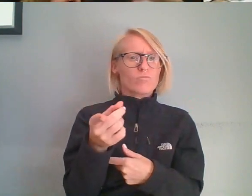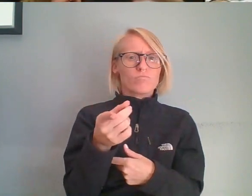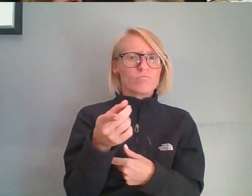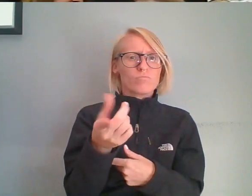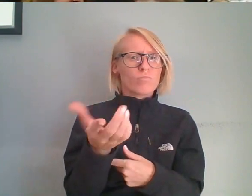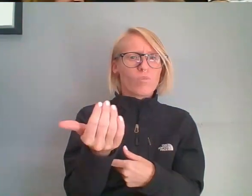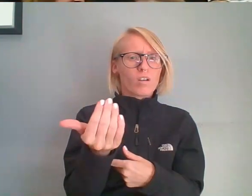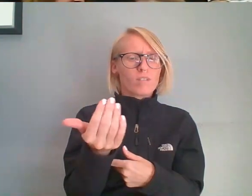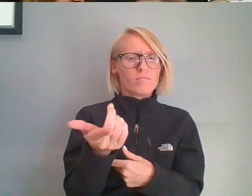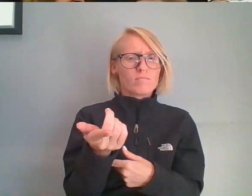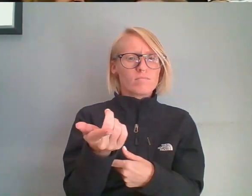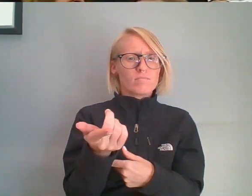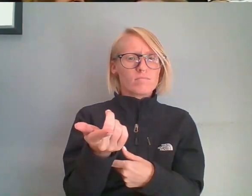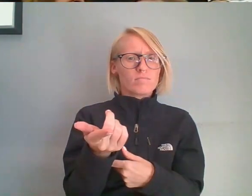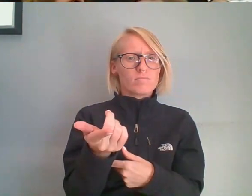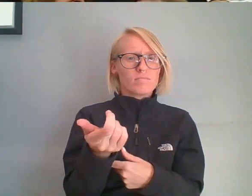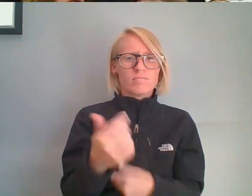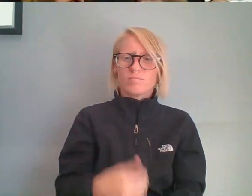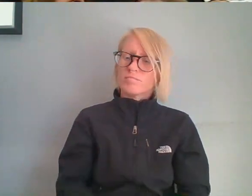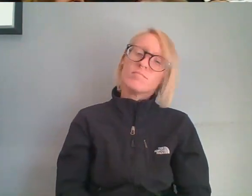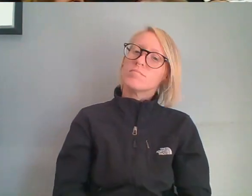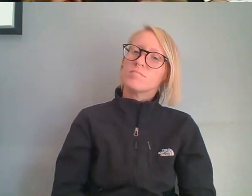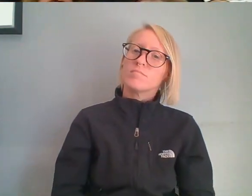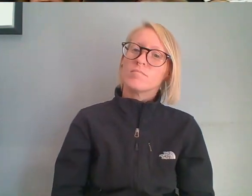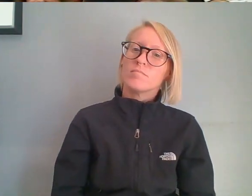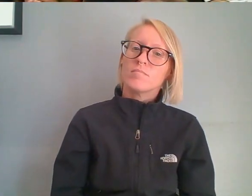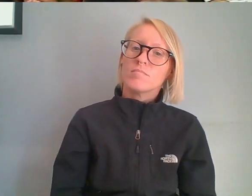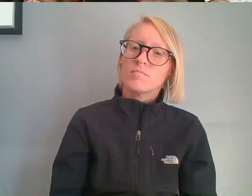box? What?